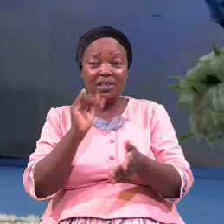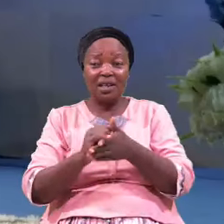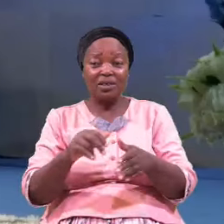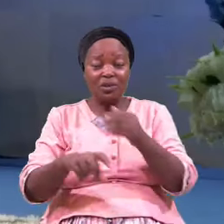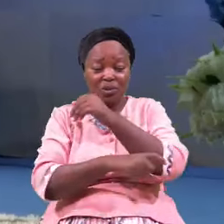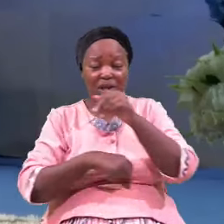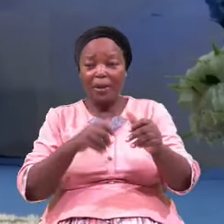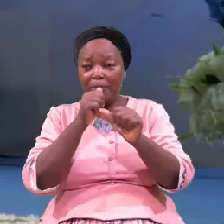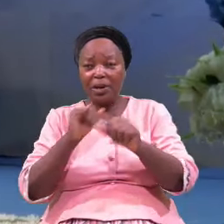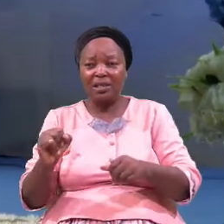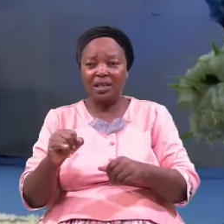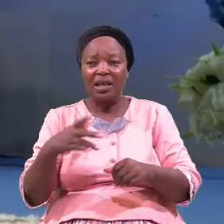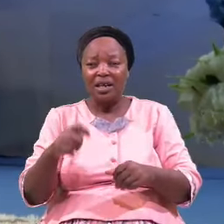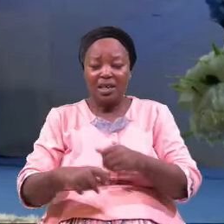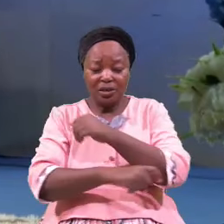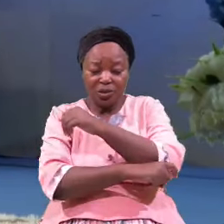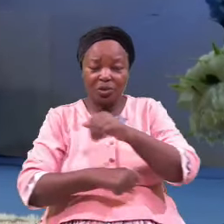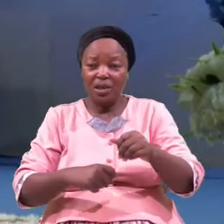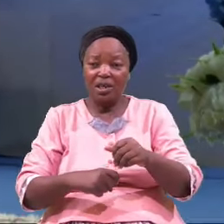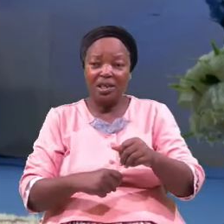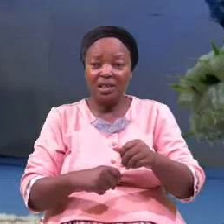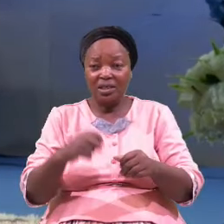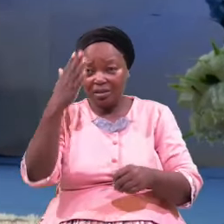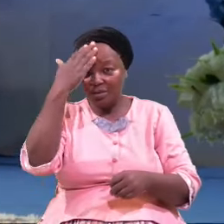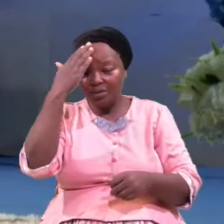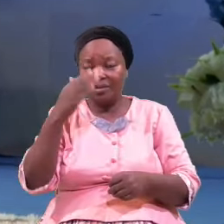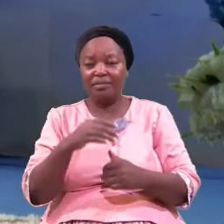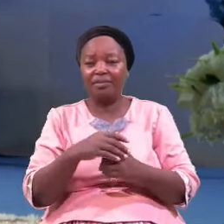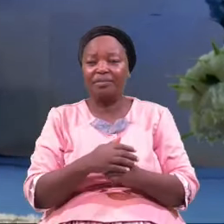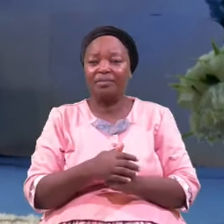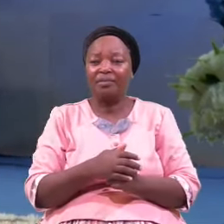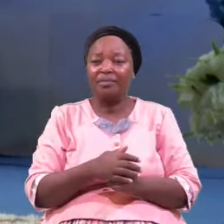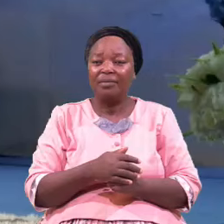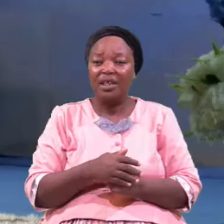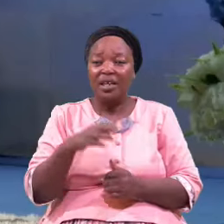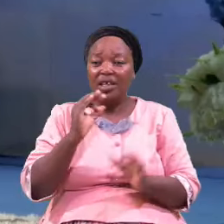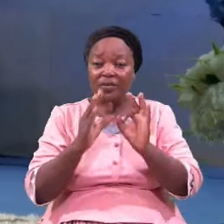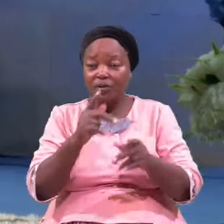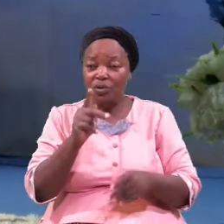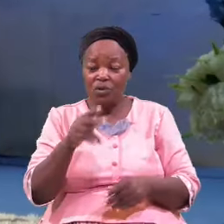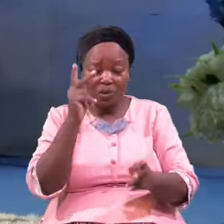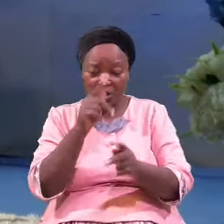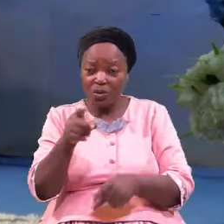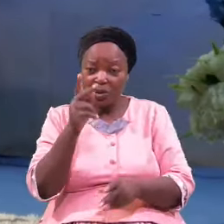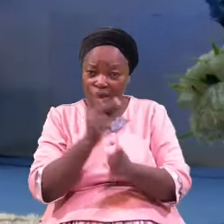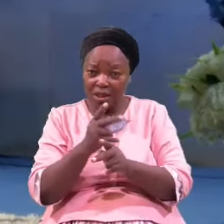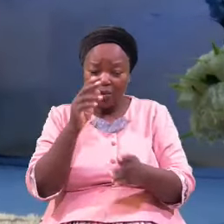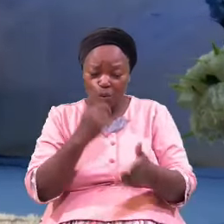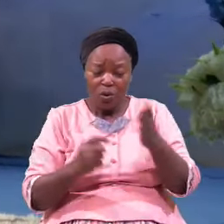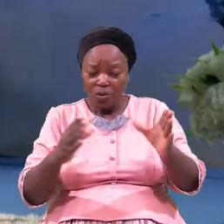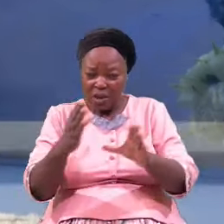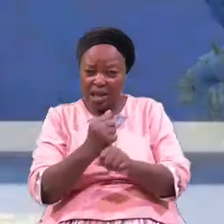The Stolen Identity If If Keep What You Got By